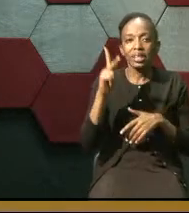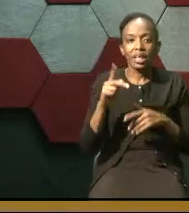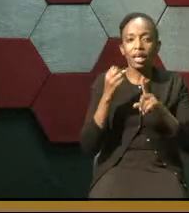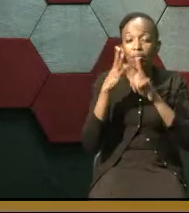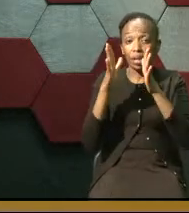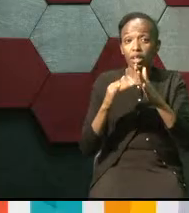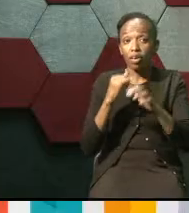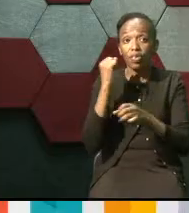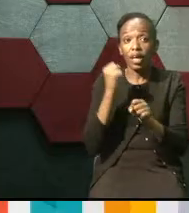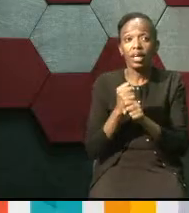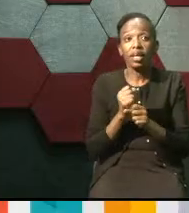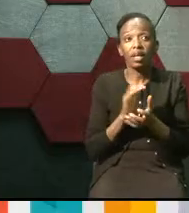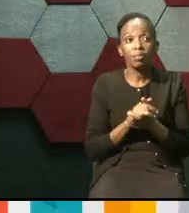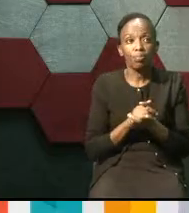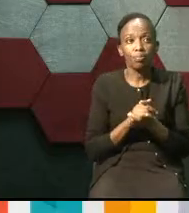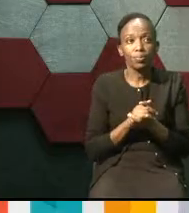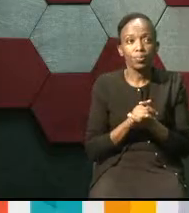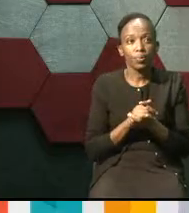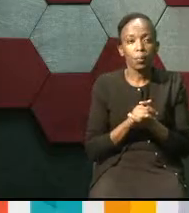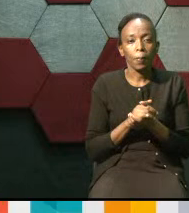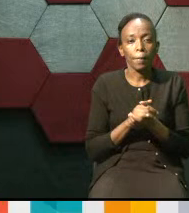Year is